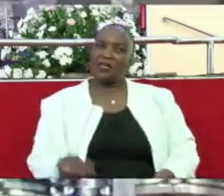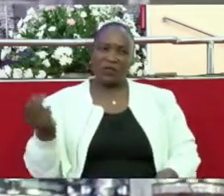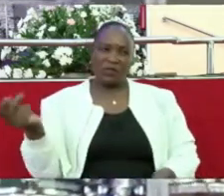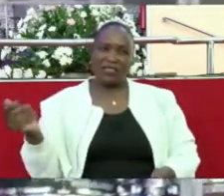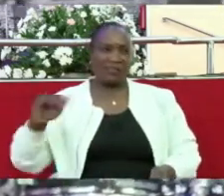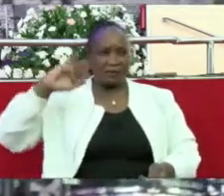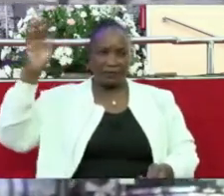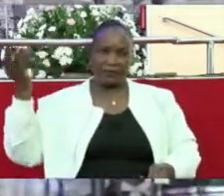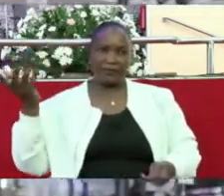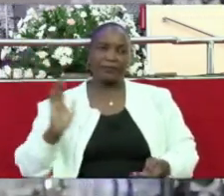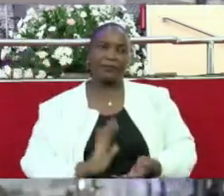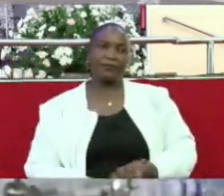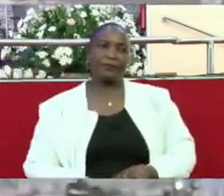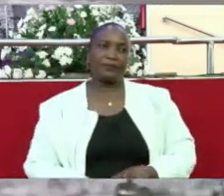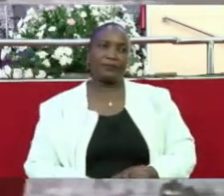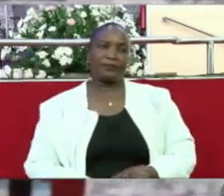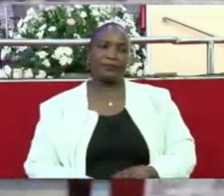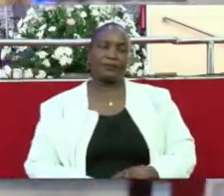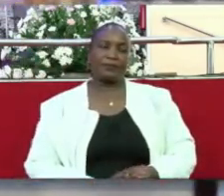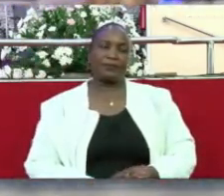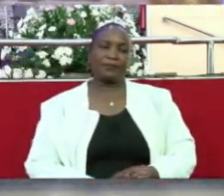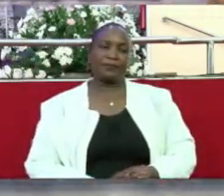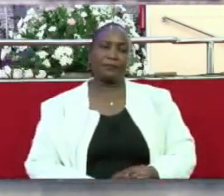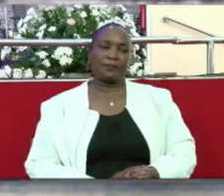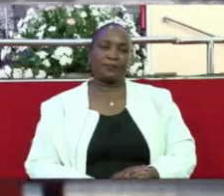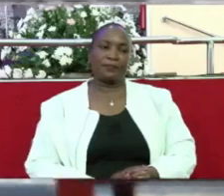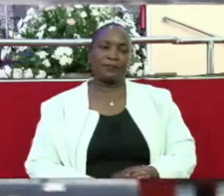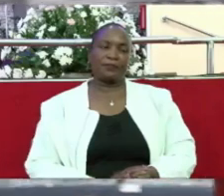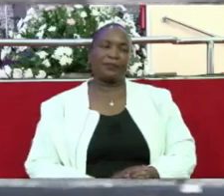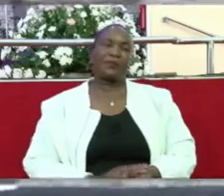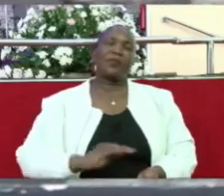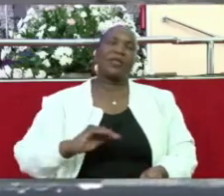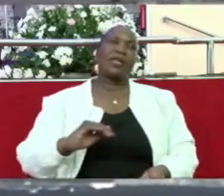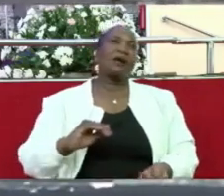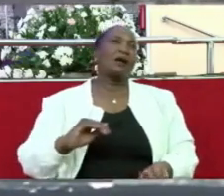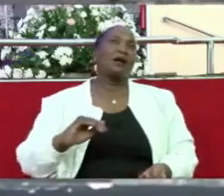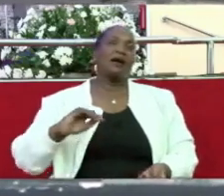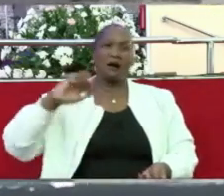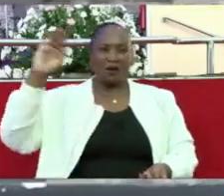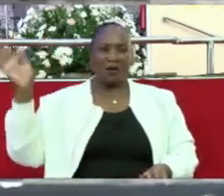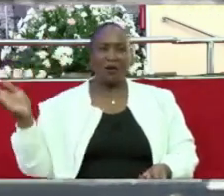mountains, he's not just saying that so that we can go back home and sleep,